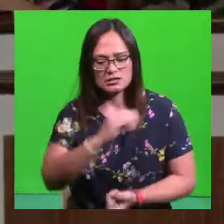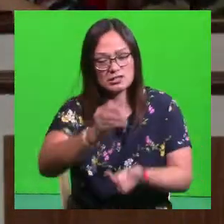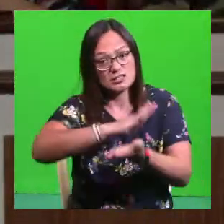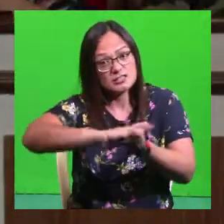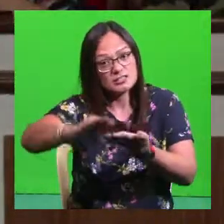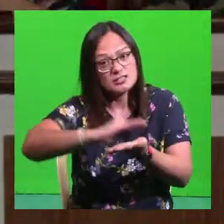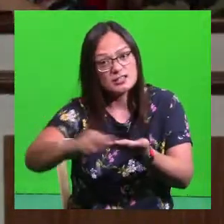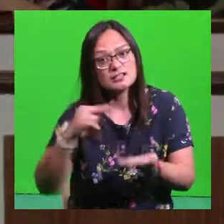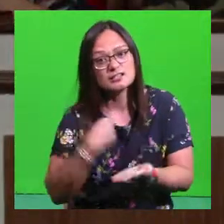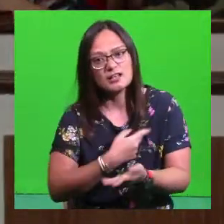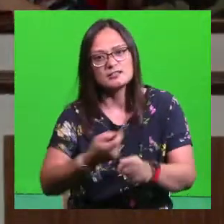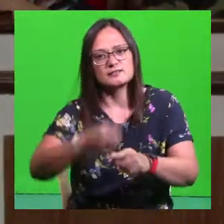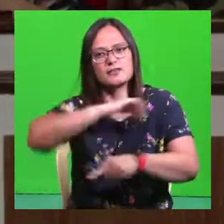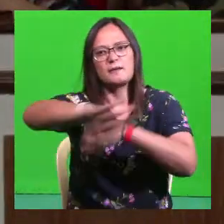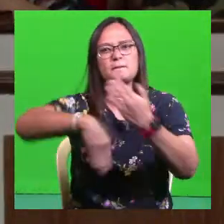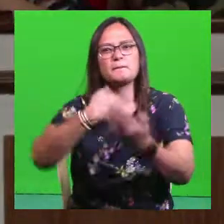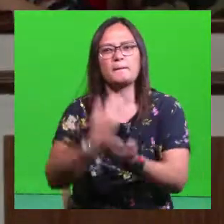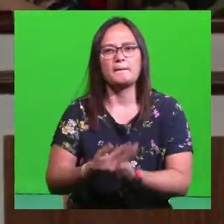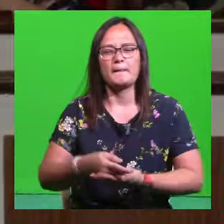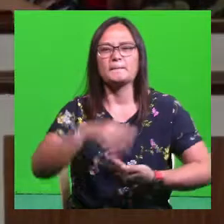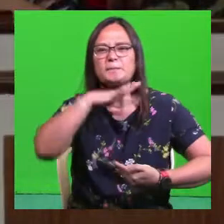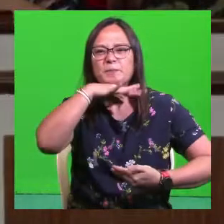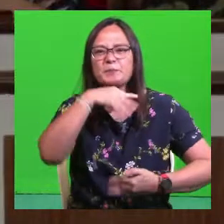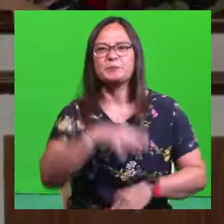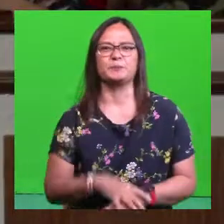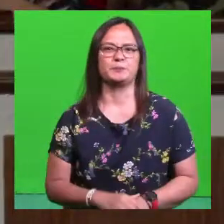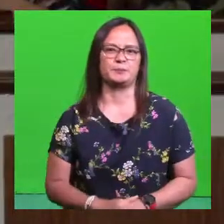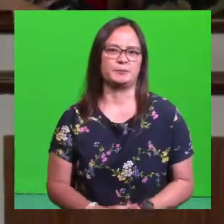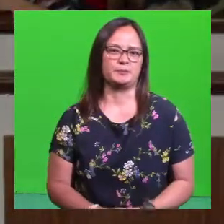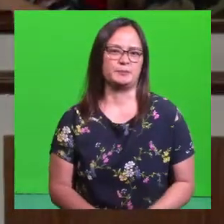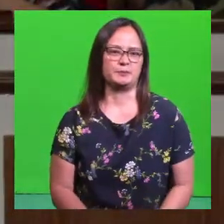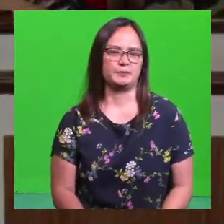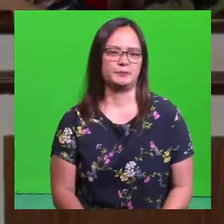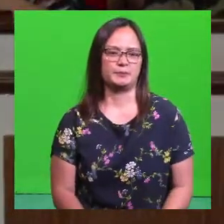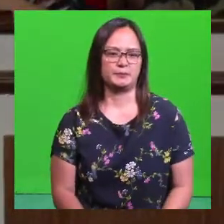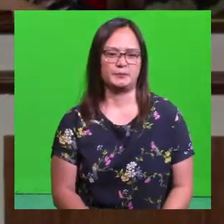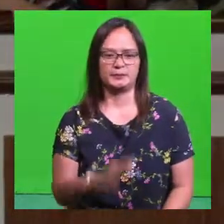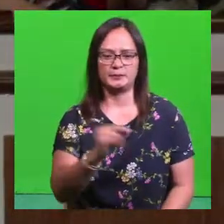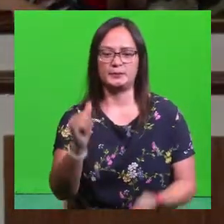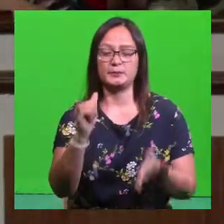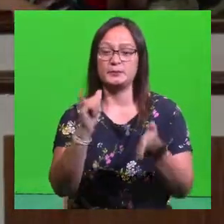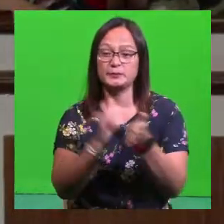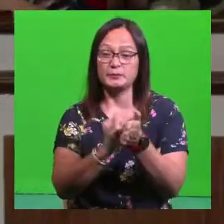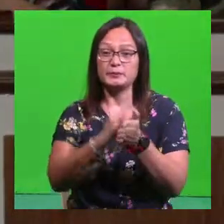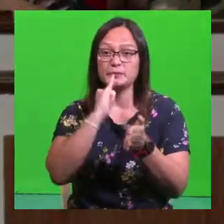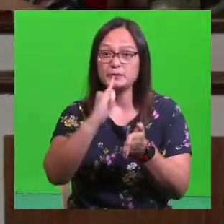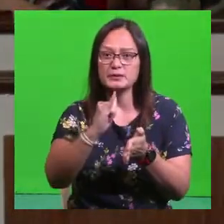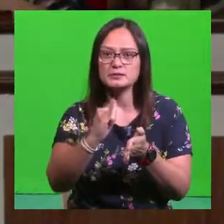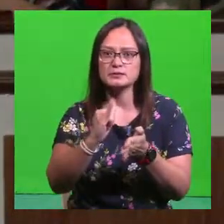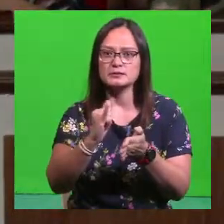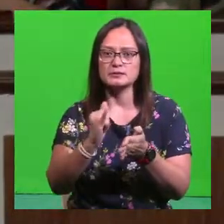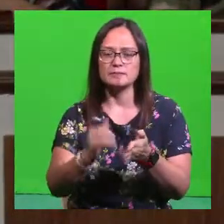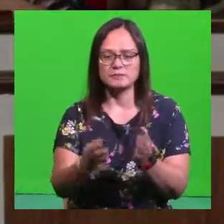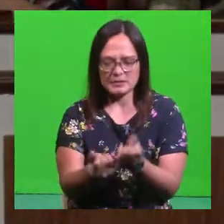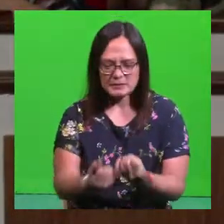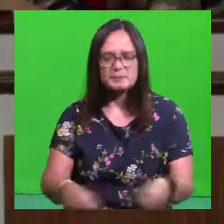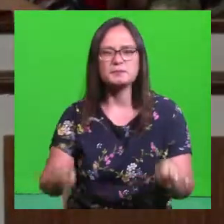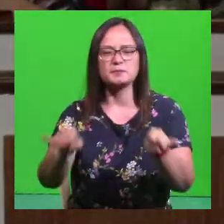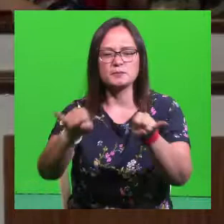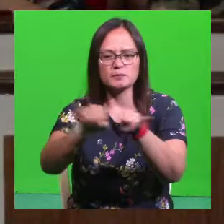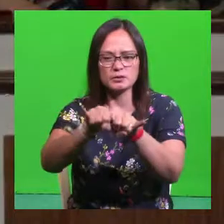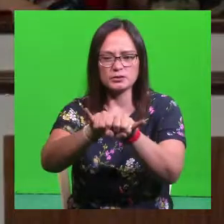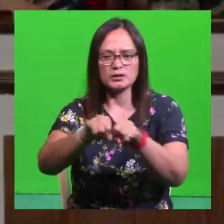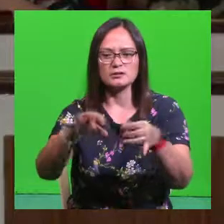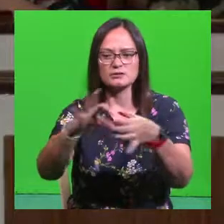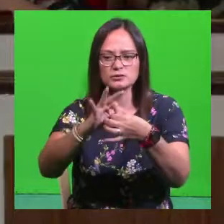unrighteousness. At mga kapatid, yan po ang significance at yan ang kahalagahan ng pagkabuhos ng dugo